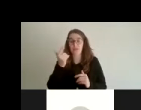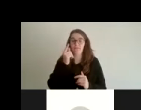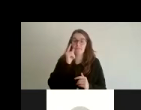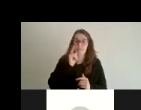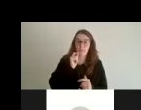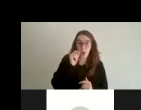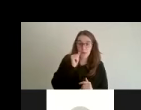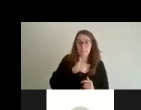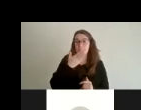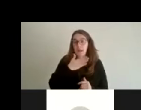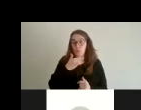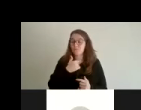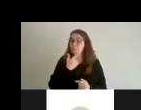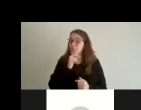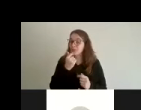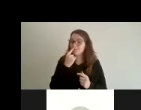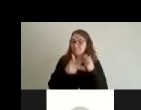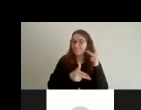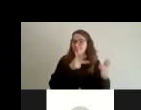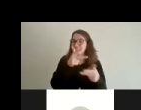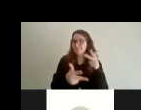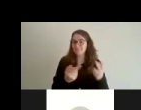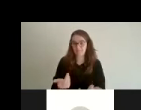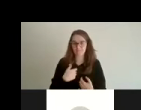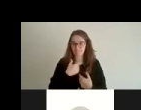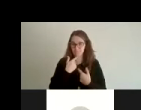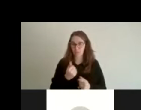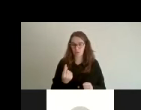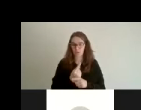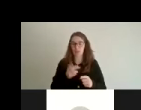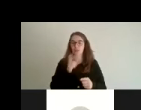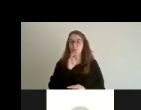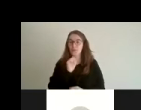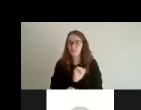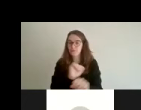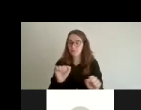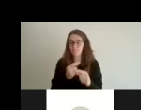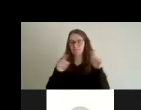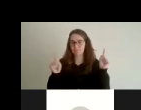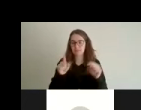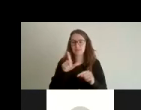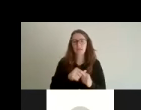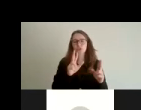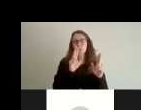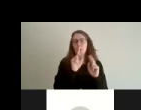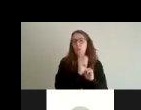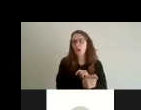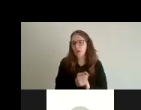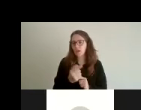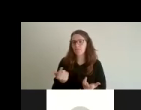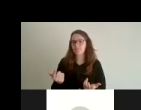judge what will make my PhD students stay in the university. What do they expect and what will make them